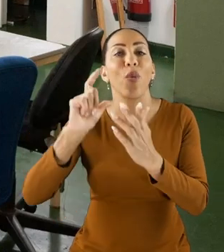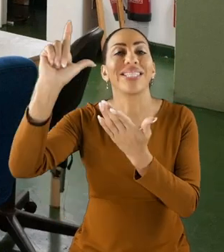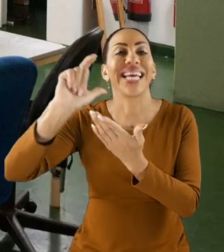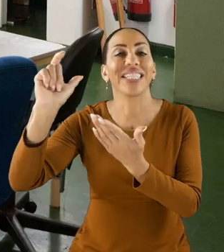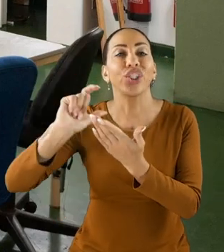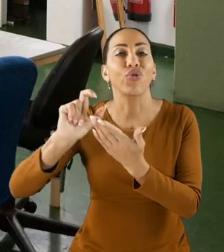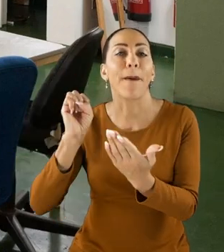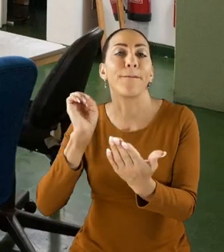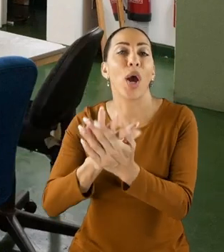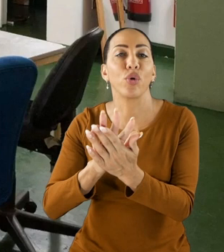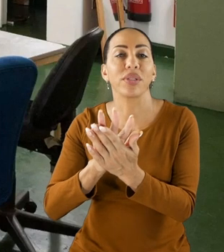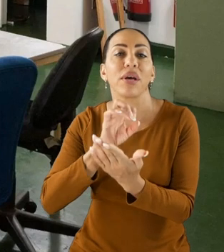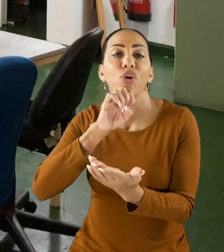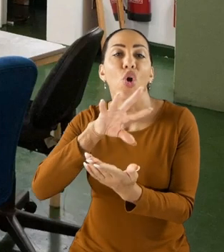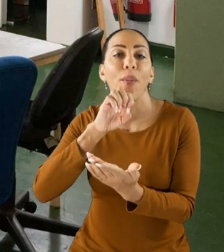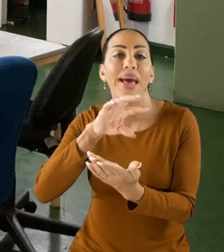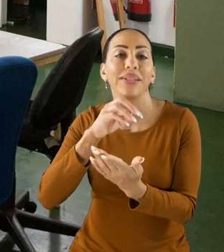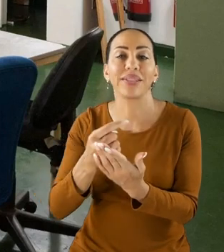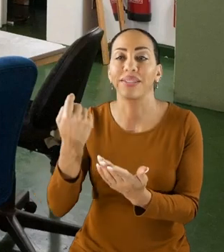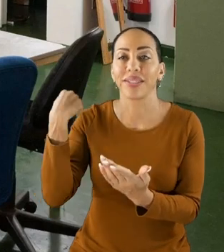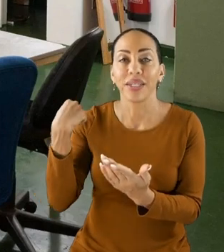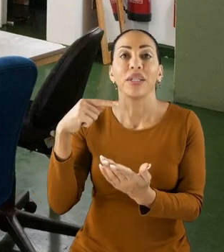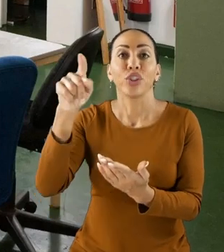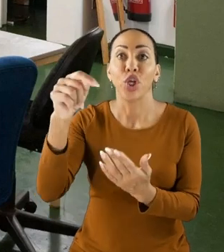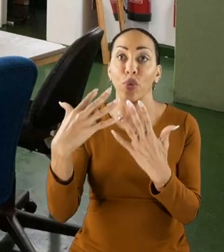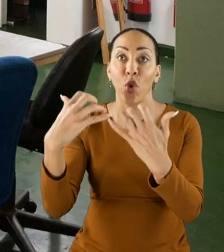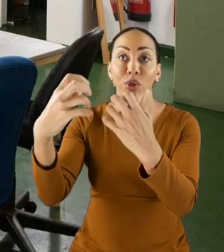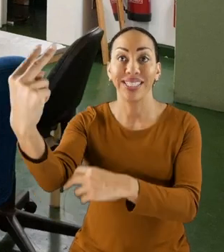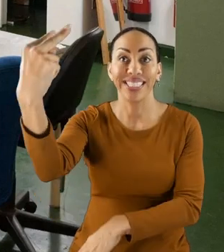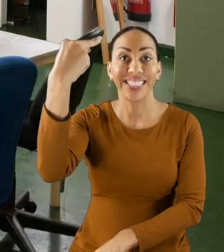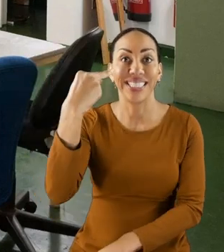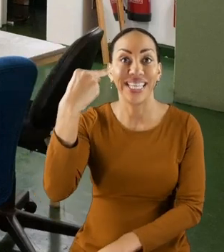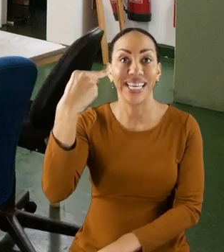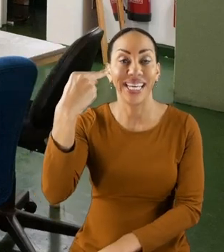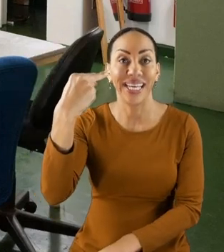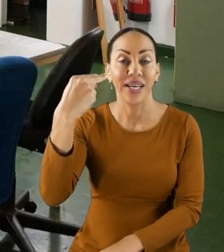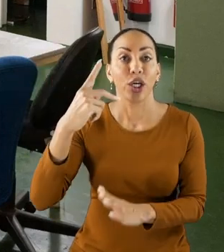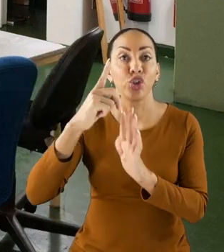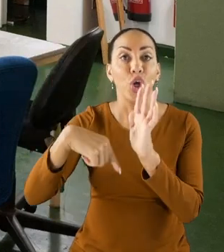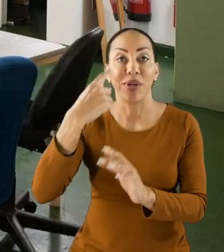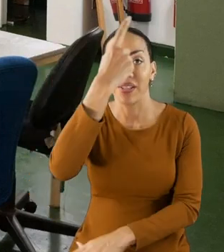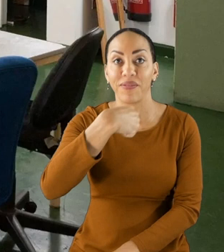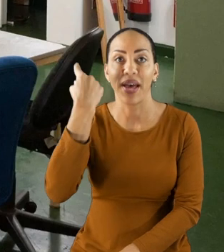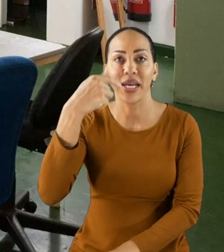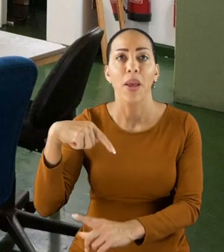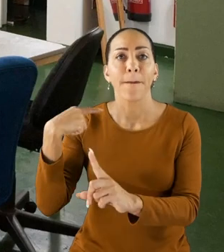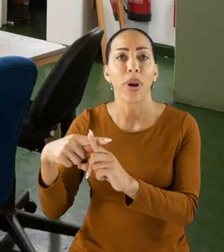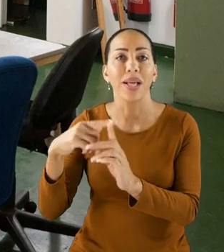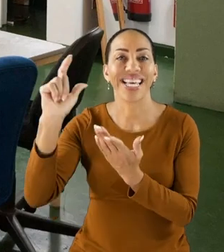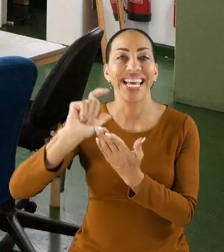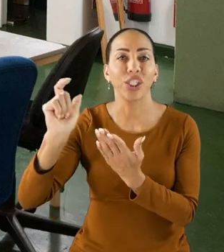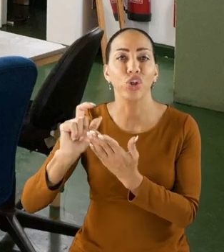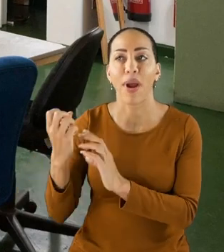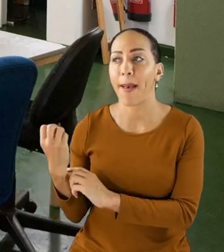and comments, so that the audience is watching Jodie, but can also see Jodie's Instagram feed, the sense of